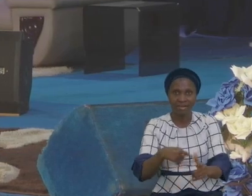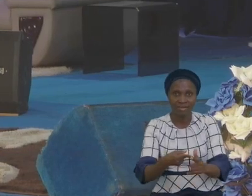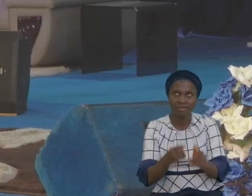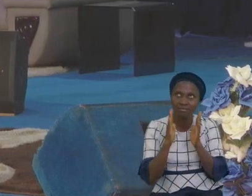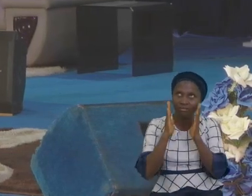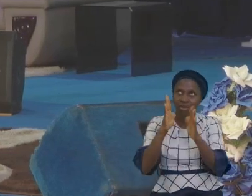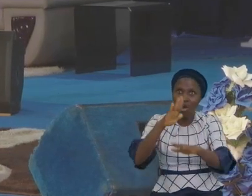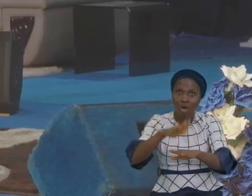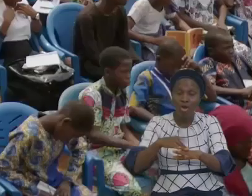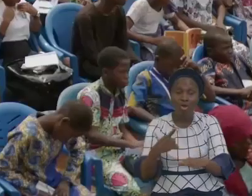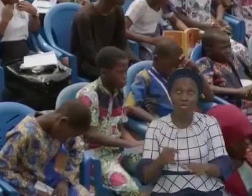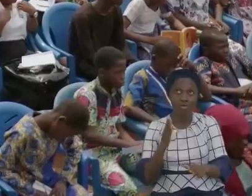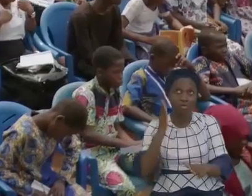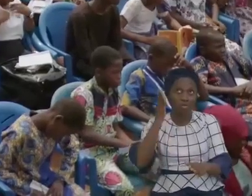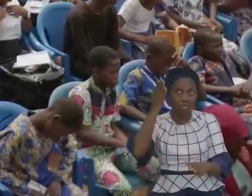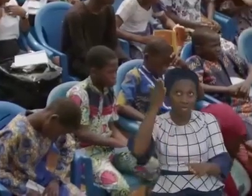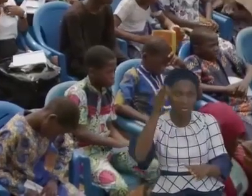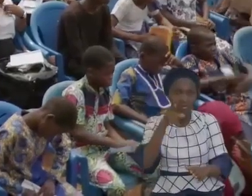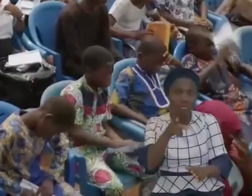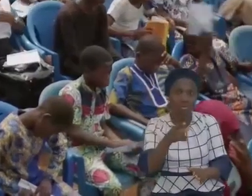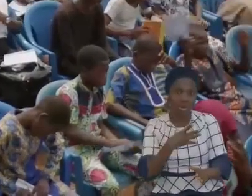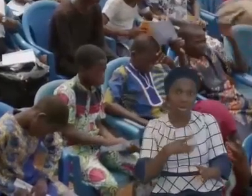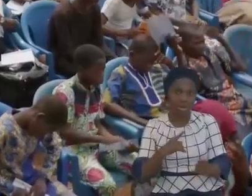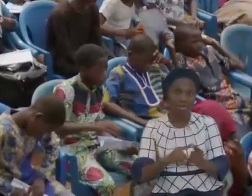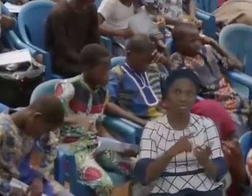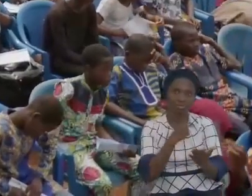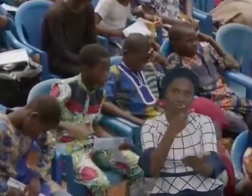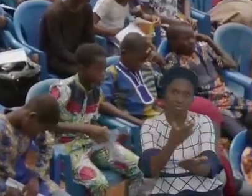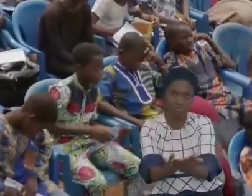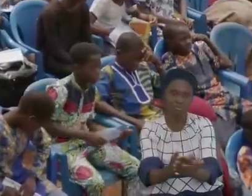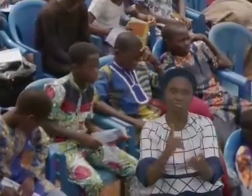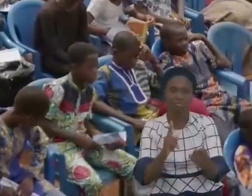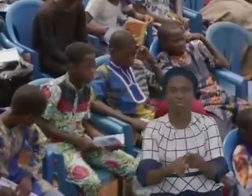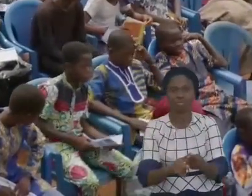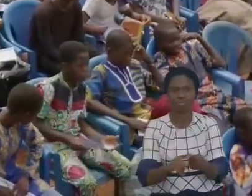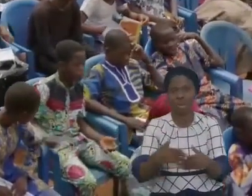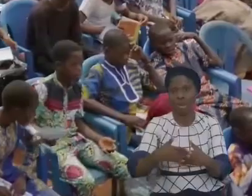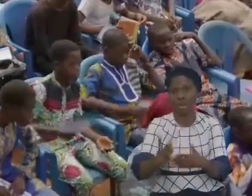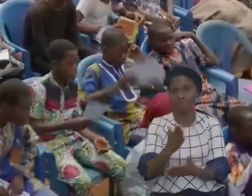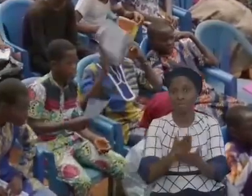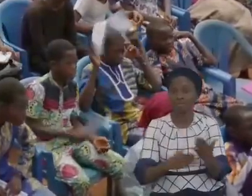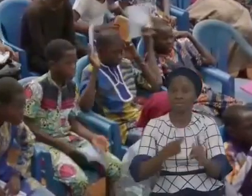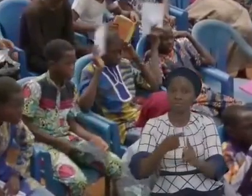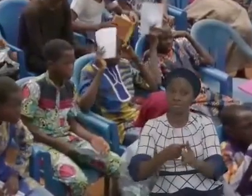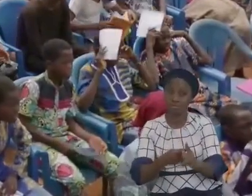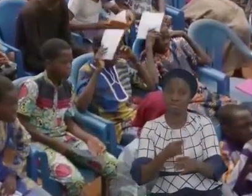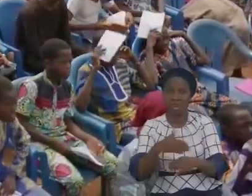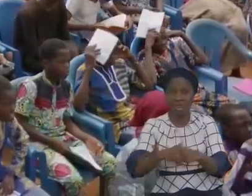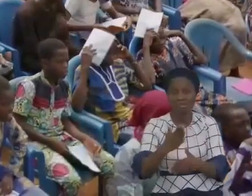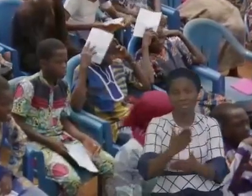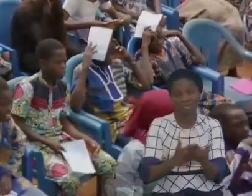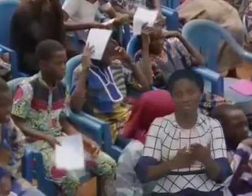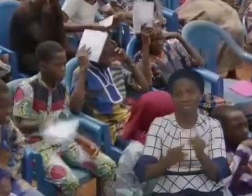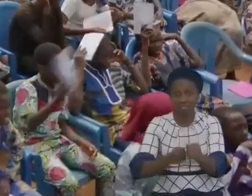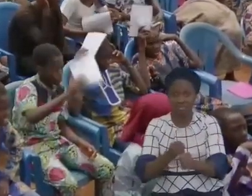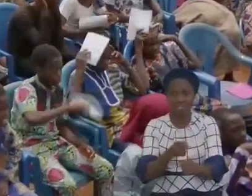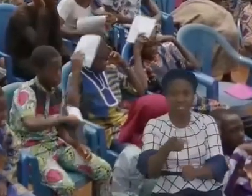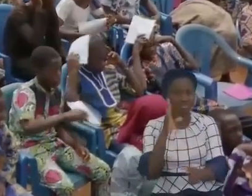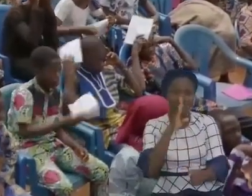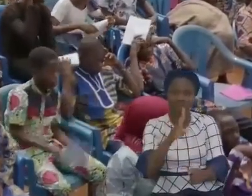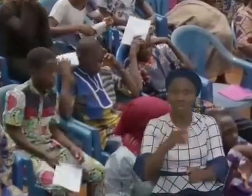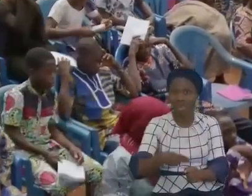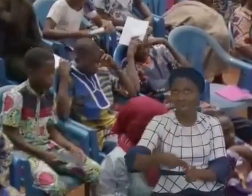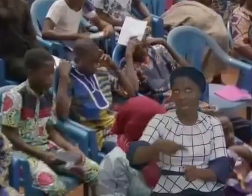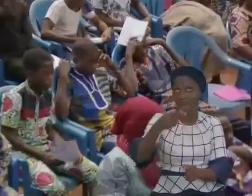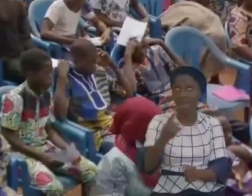After some months, after some years, you will be high up by the grace of God.